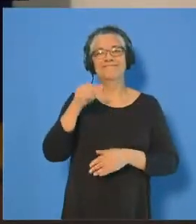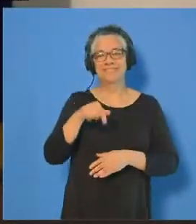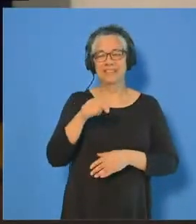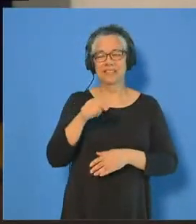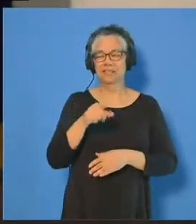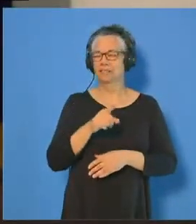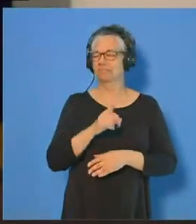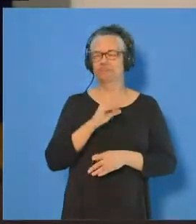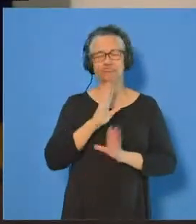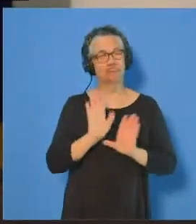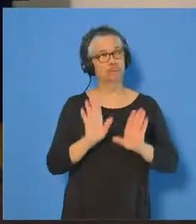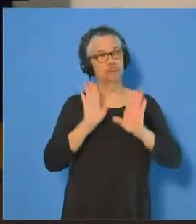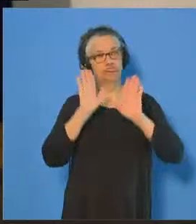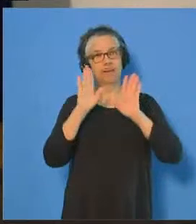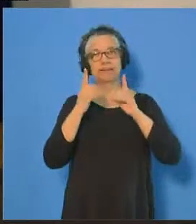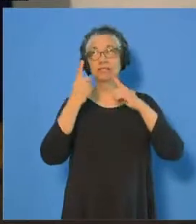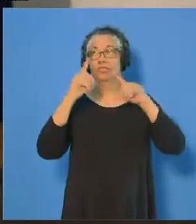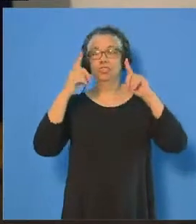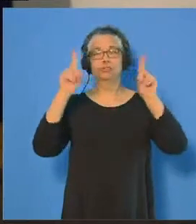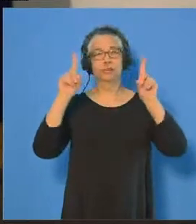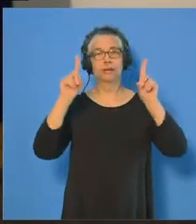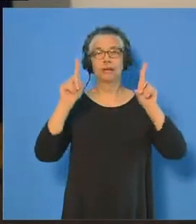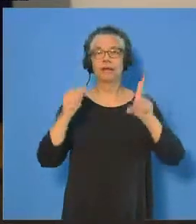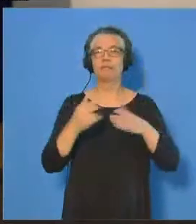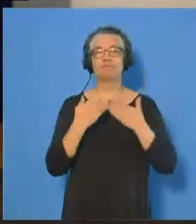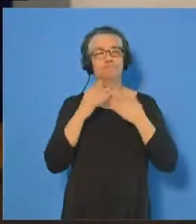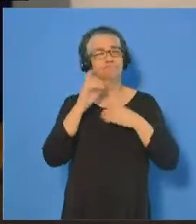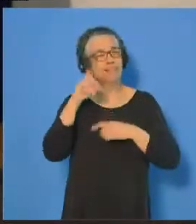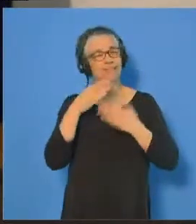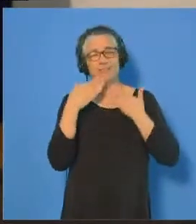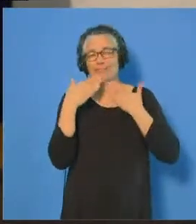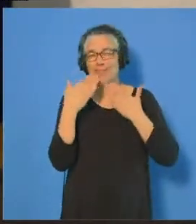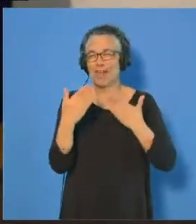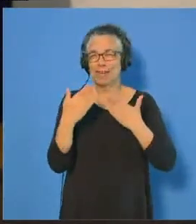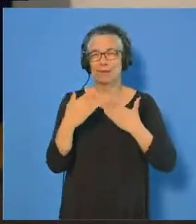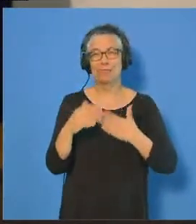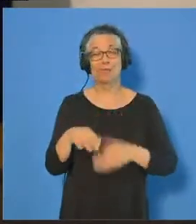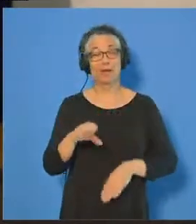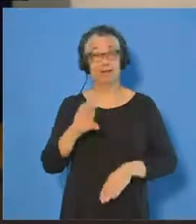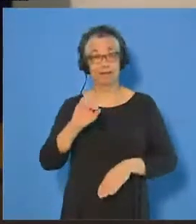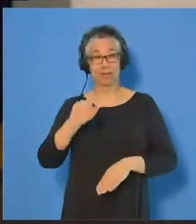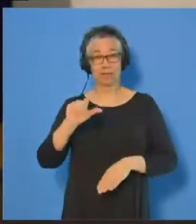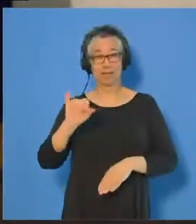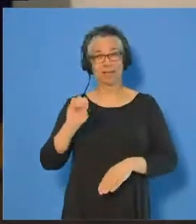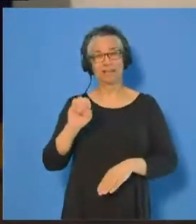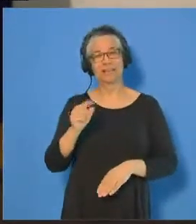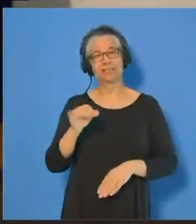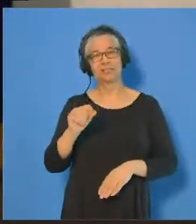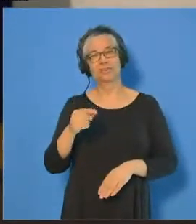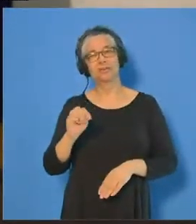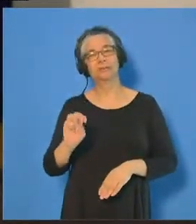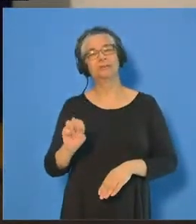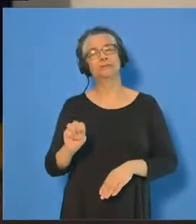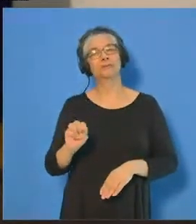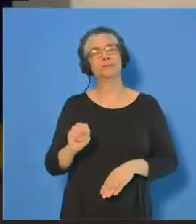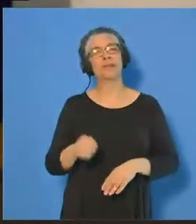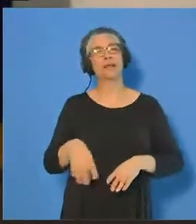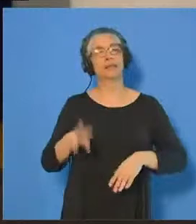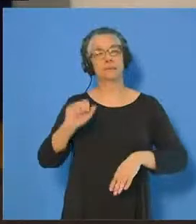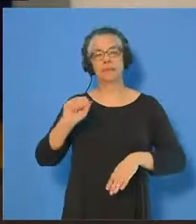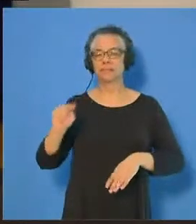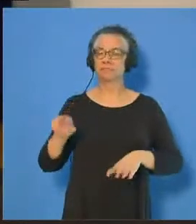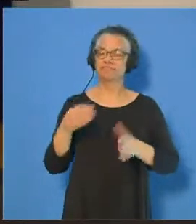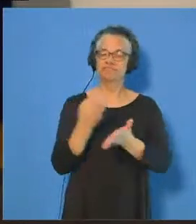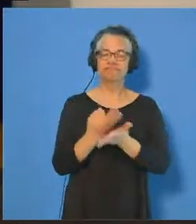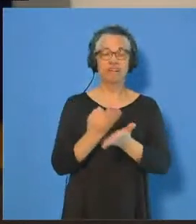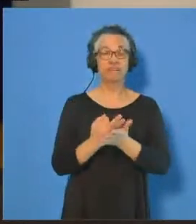quite an achievement, and I must thank my colleague, the Minister of Finance, and his